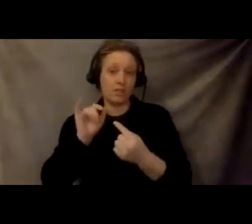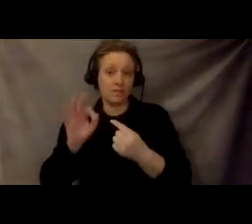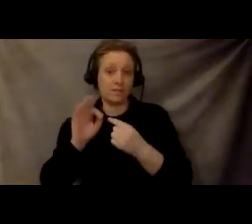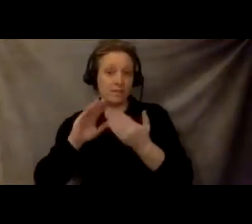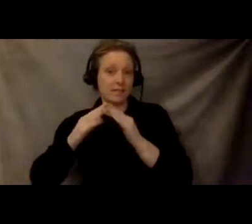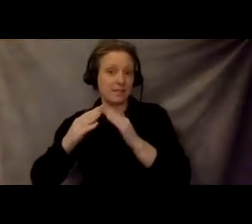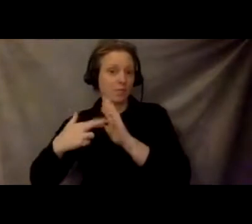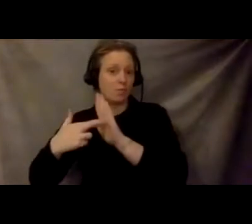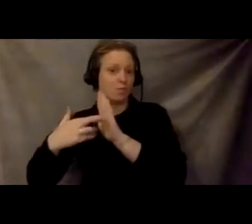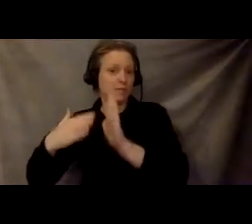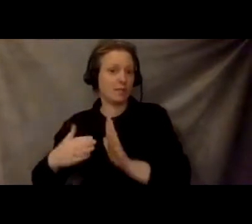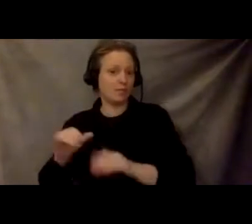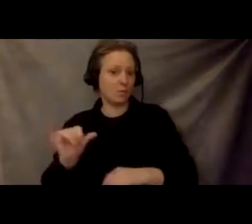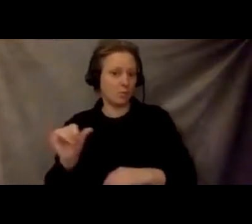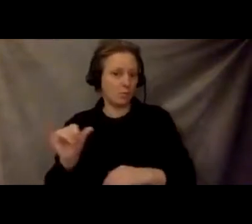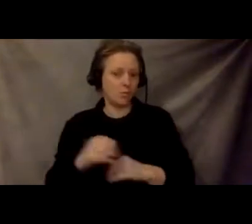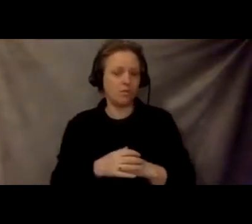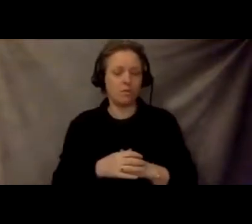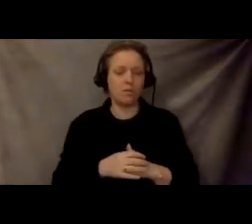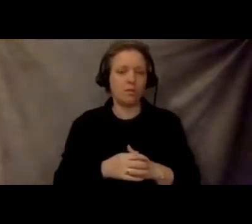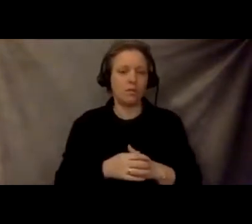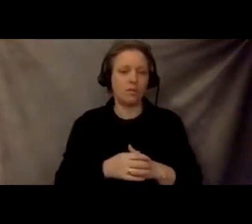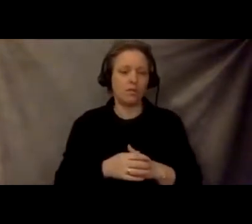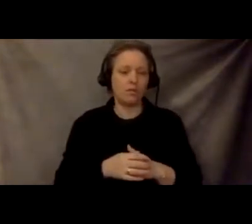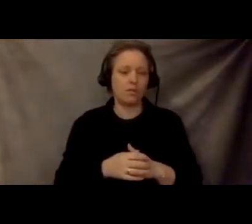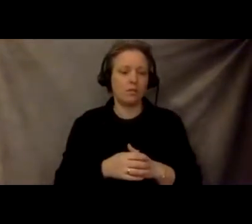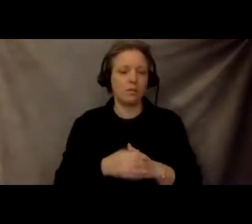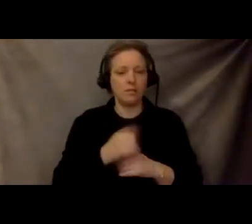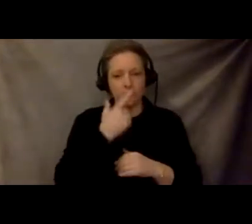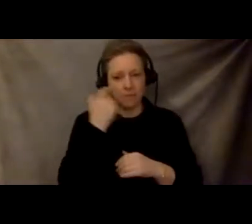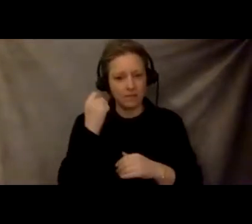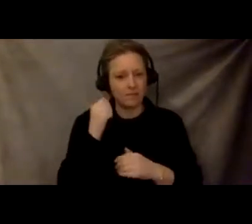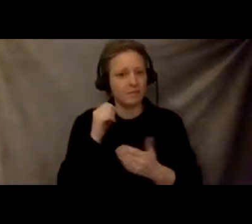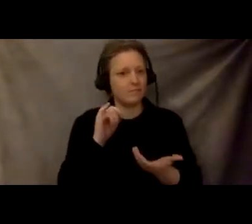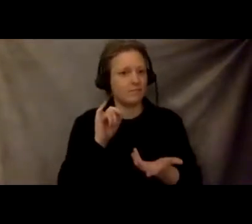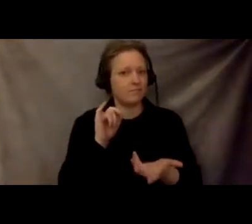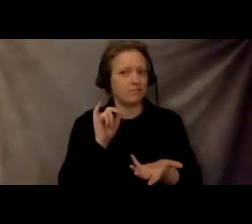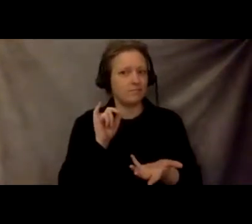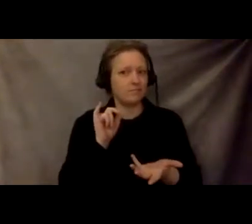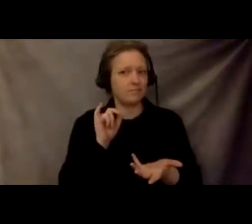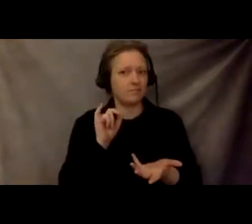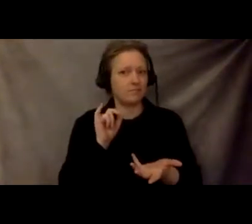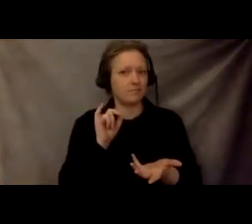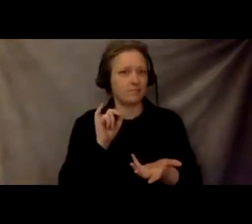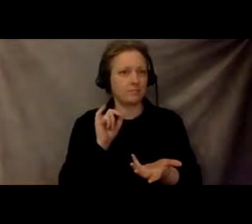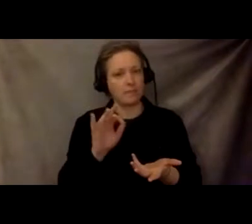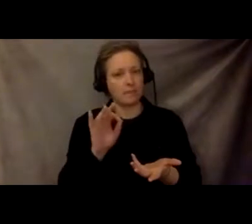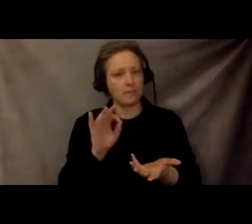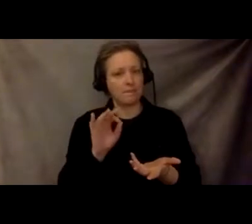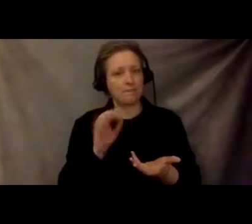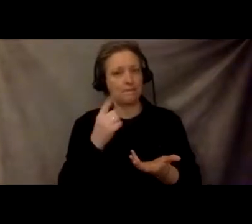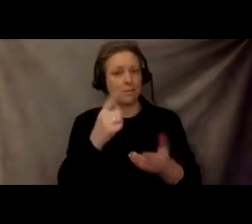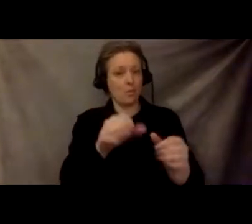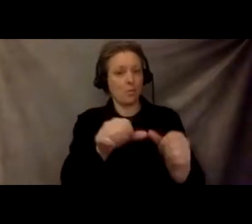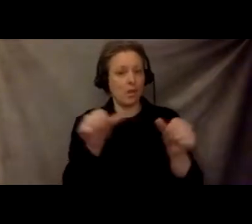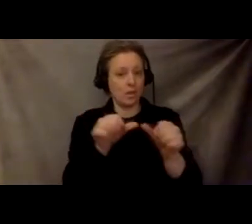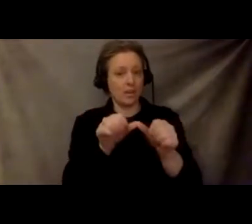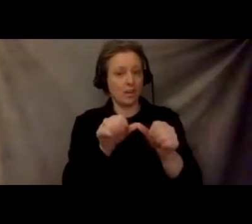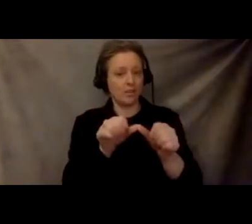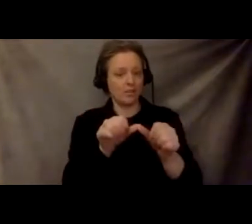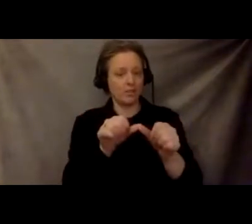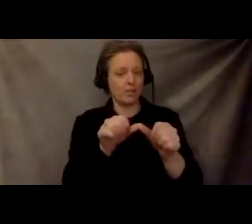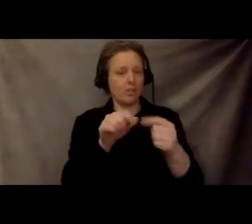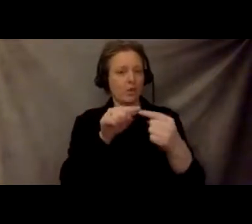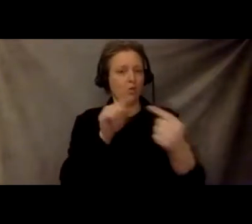to sit there and say that somehow one area that's right across the street from me can do one thing and I do a different thing doesn't make any